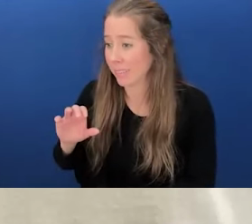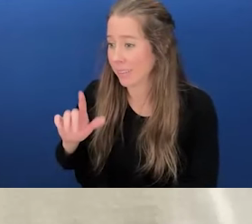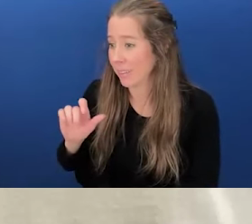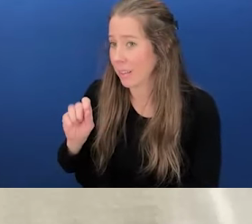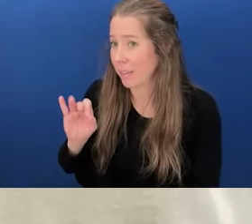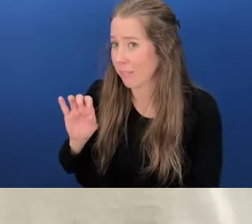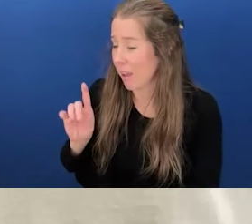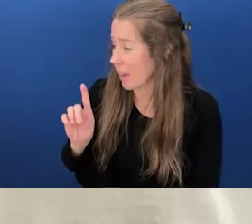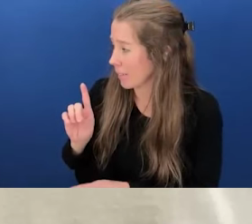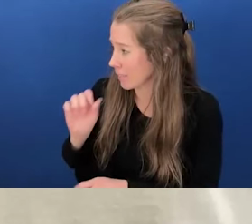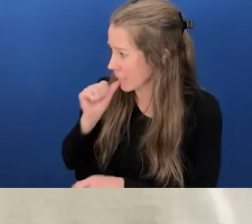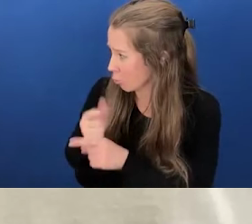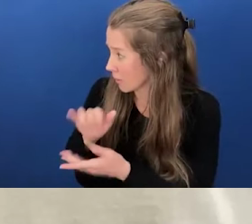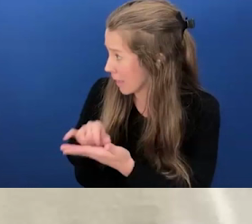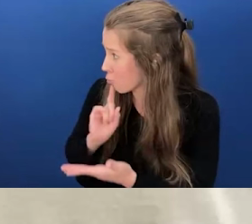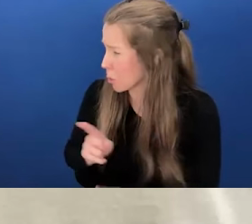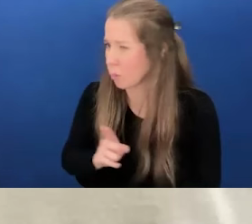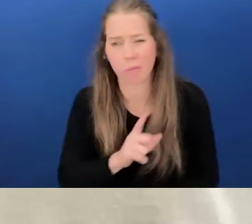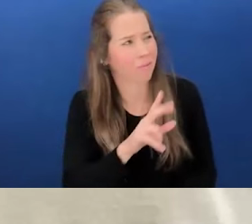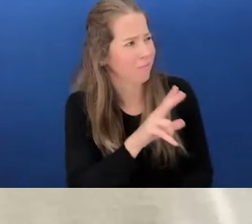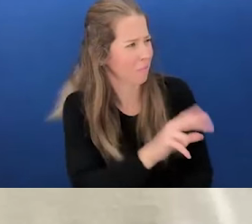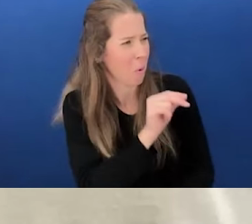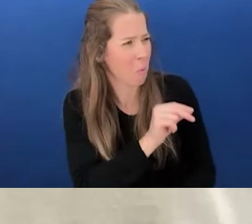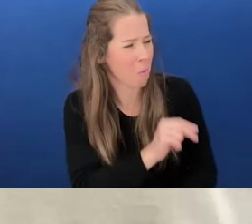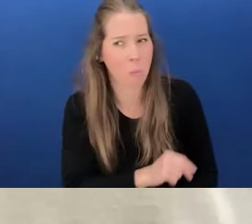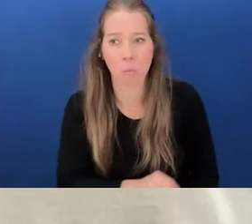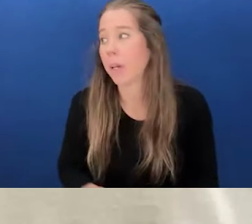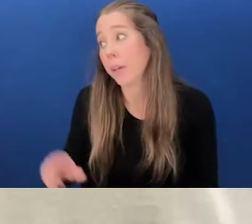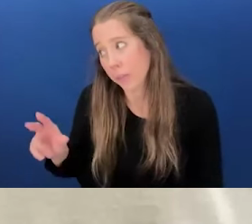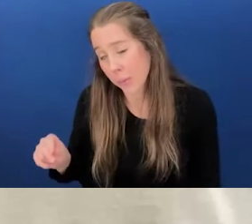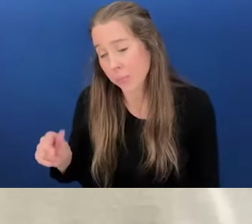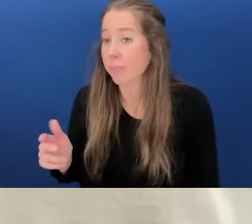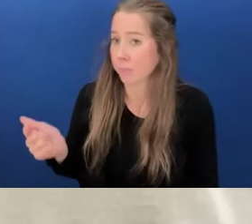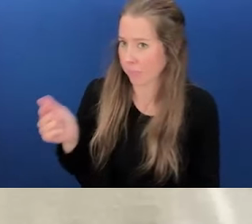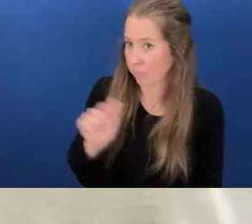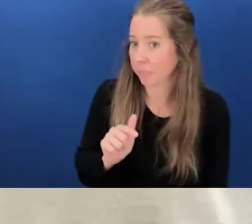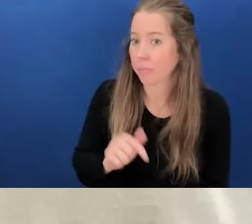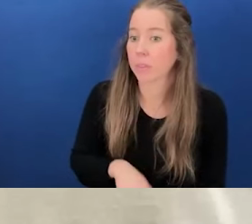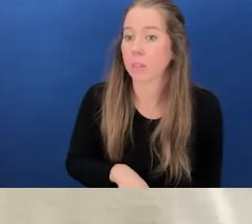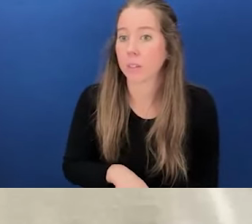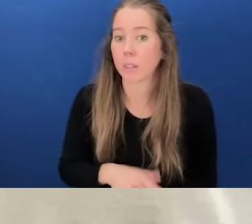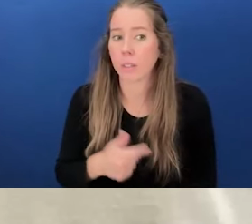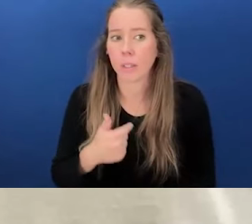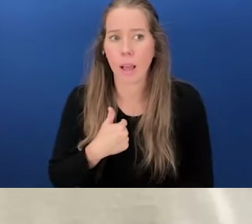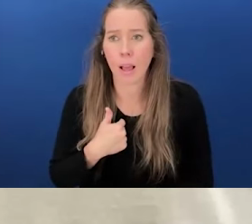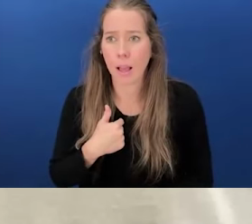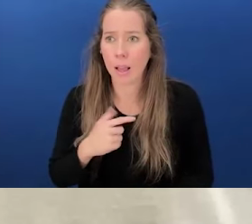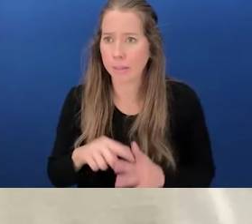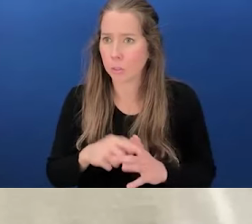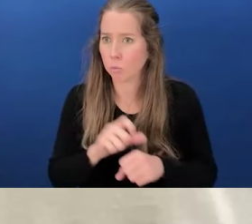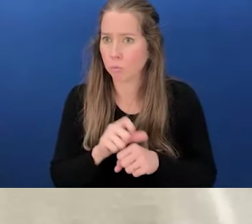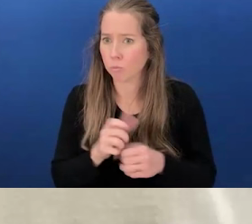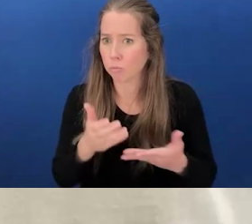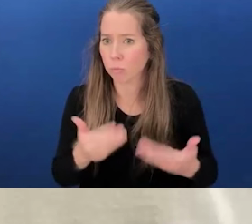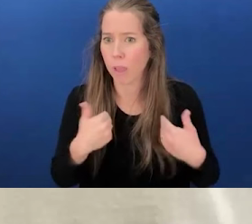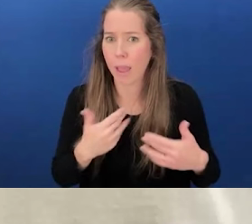was that true? No. No. No, so even when I got here, there was this whole division,